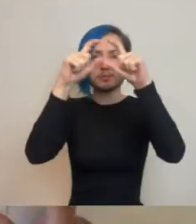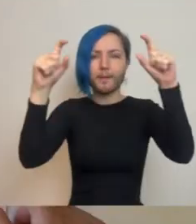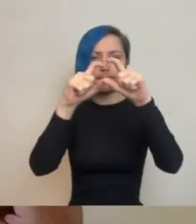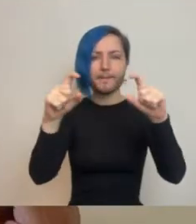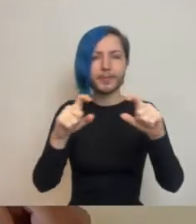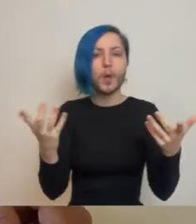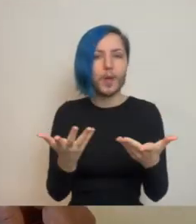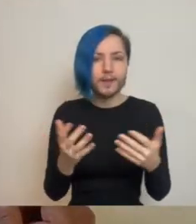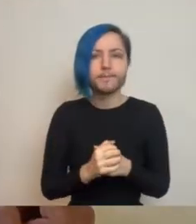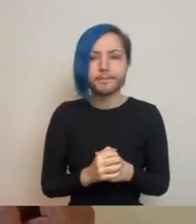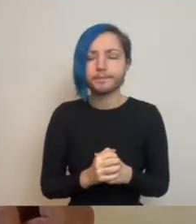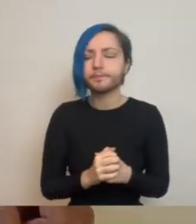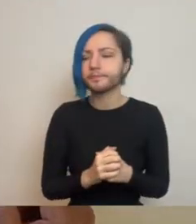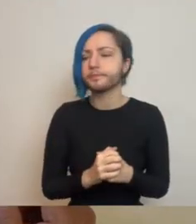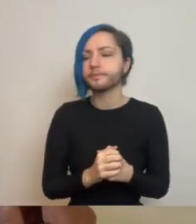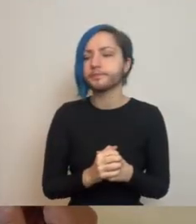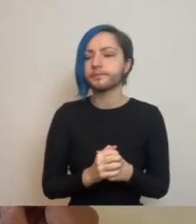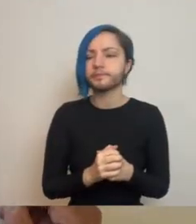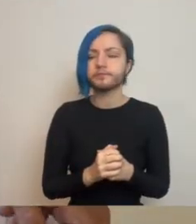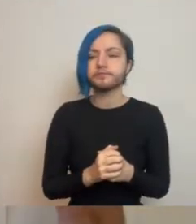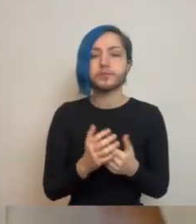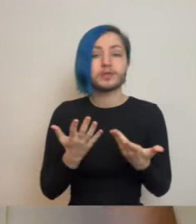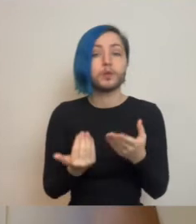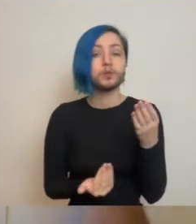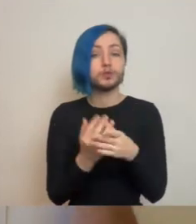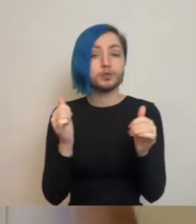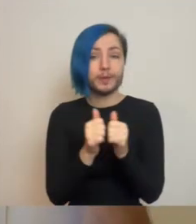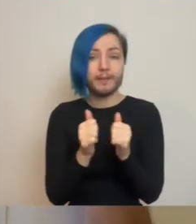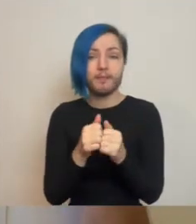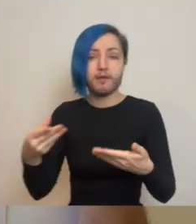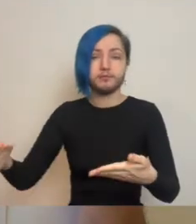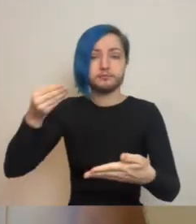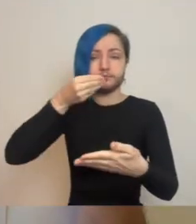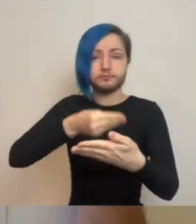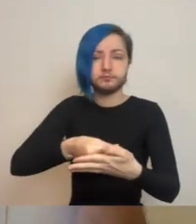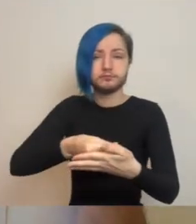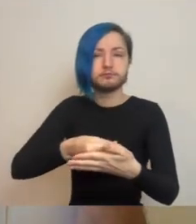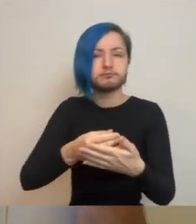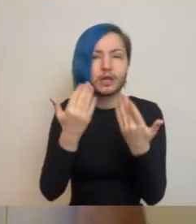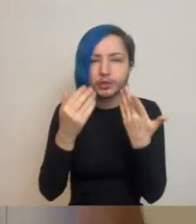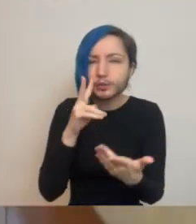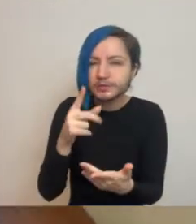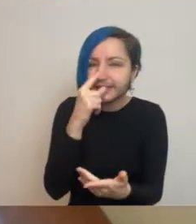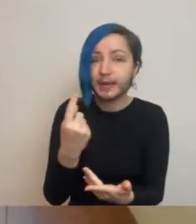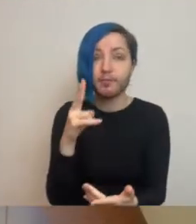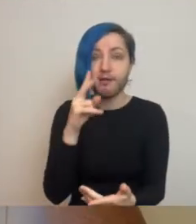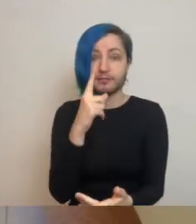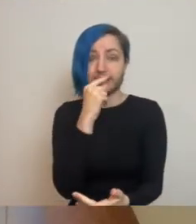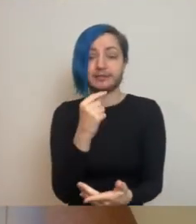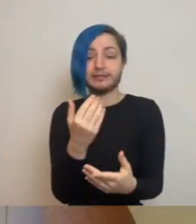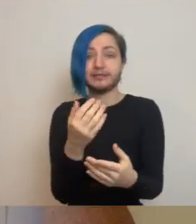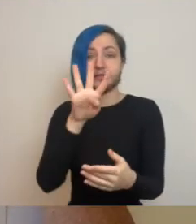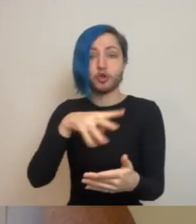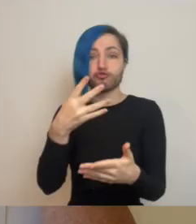be. Right. And if I take another piece of paper, I don't know if you can see that, but I can see the grid